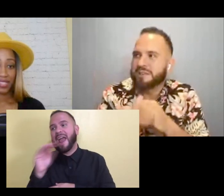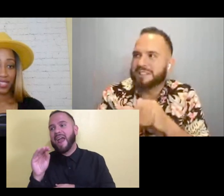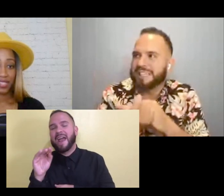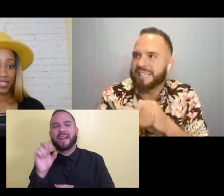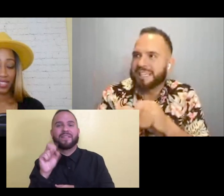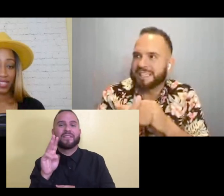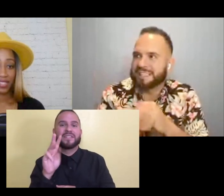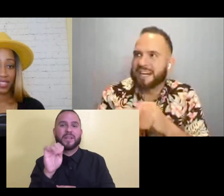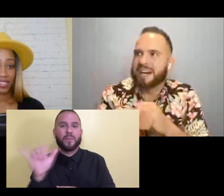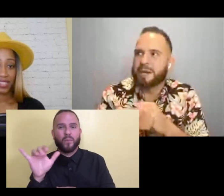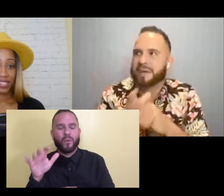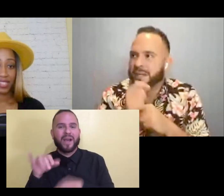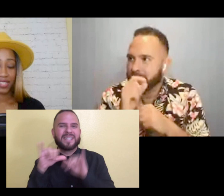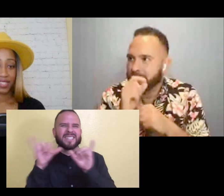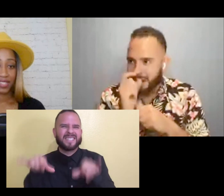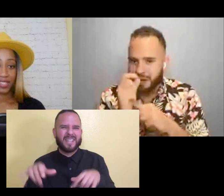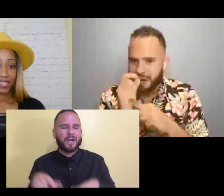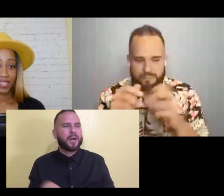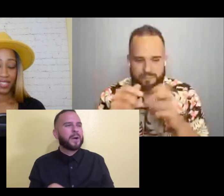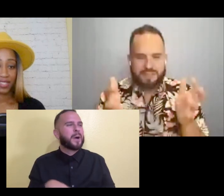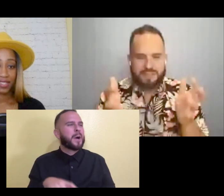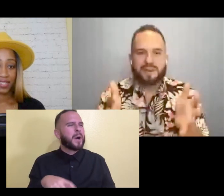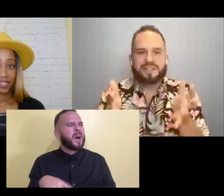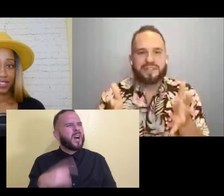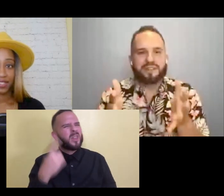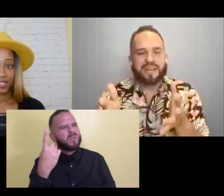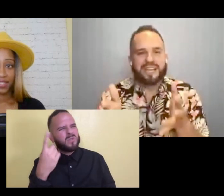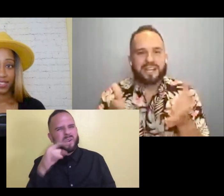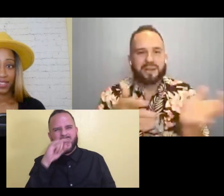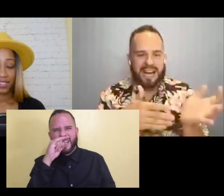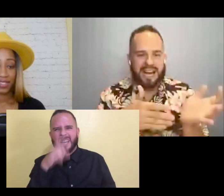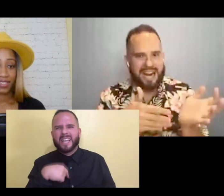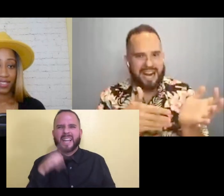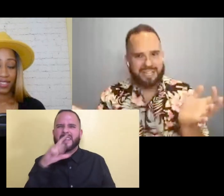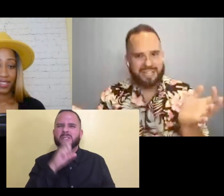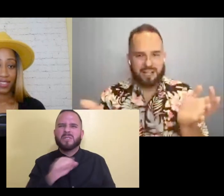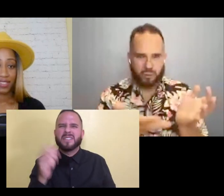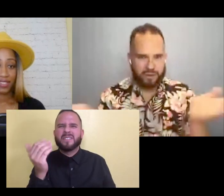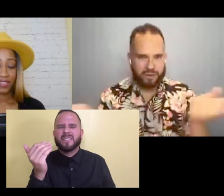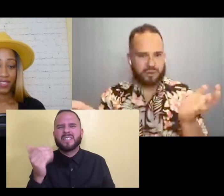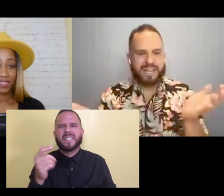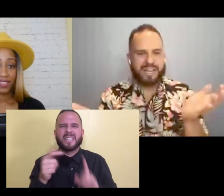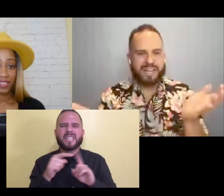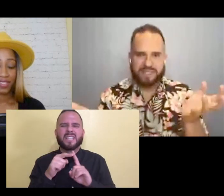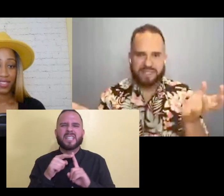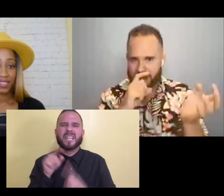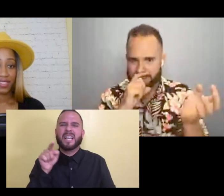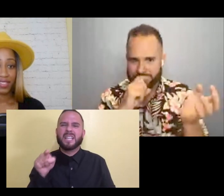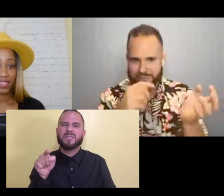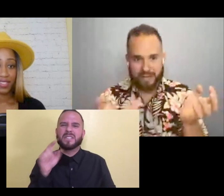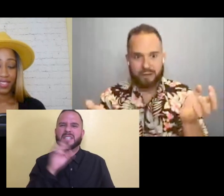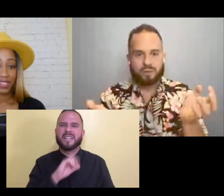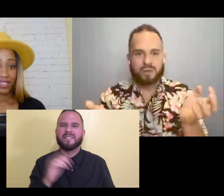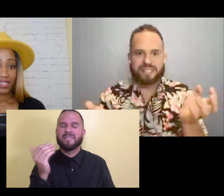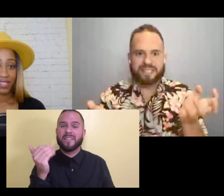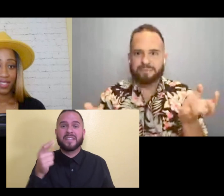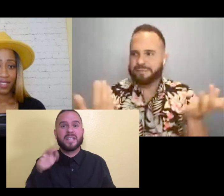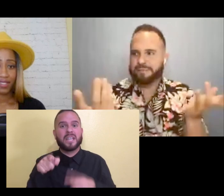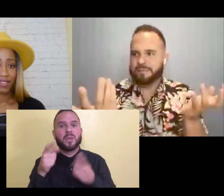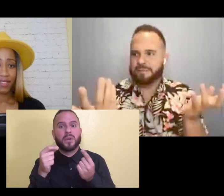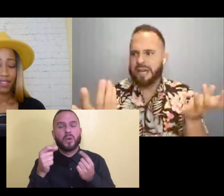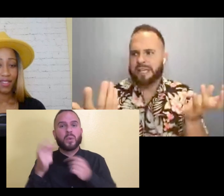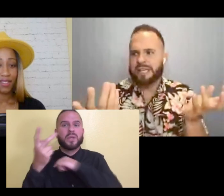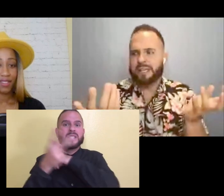was 15 at the time, but there was this 15-year-old kid who actually hijacked one of the trains in New York